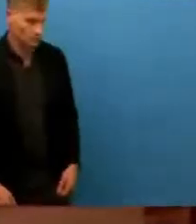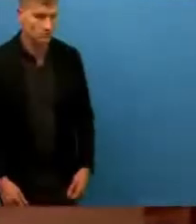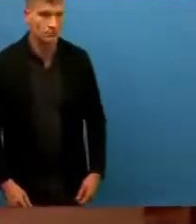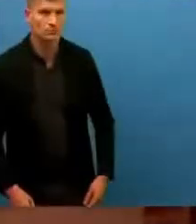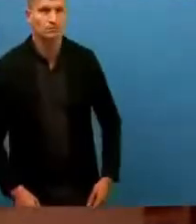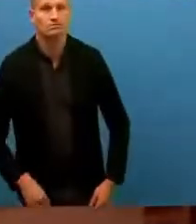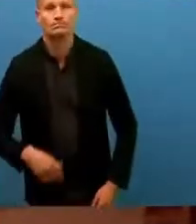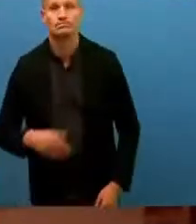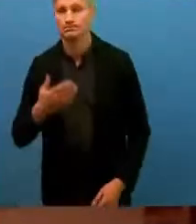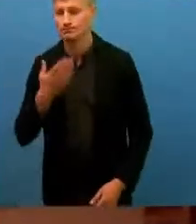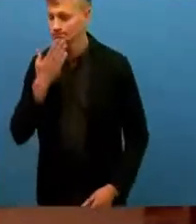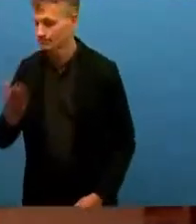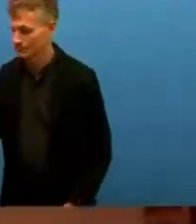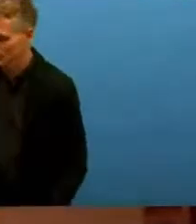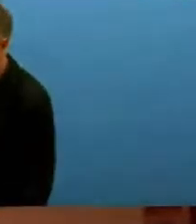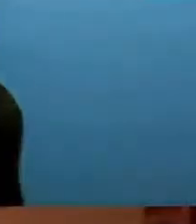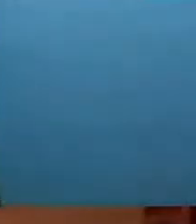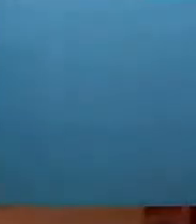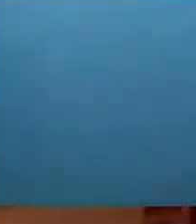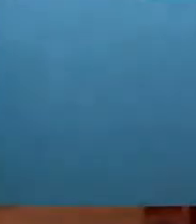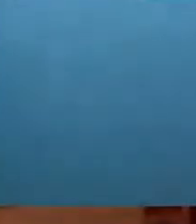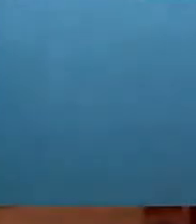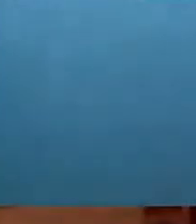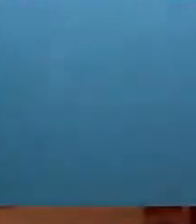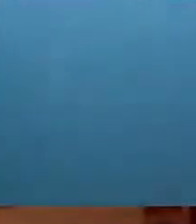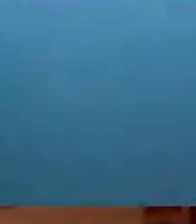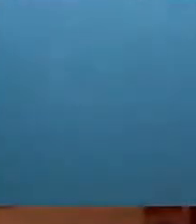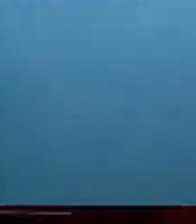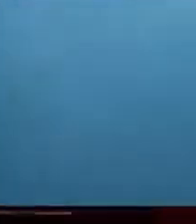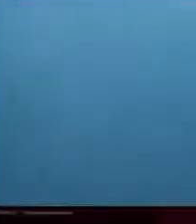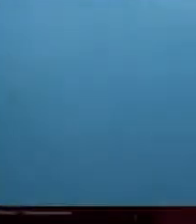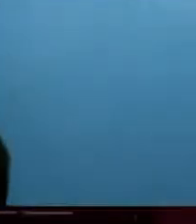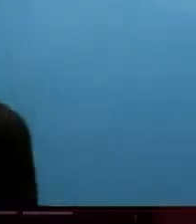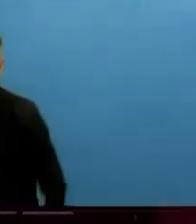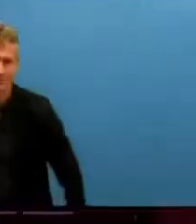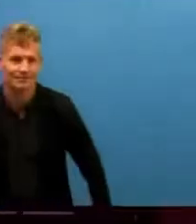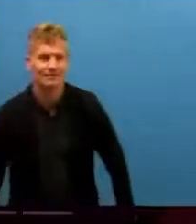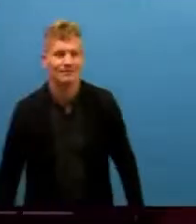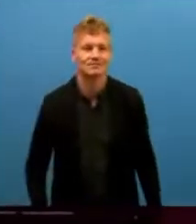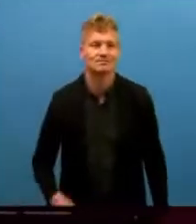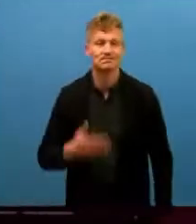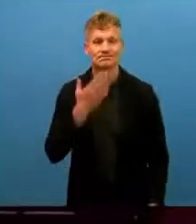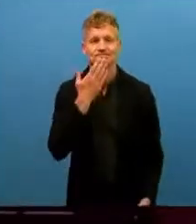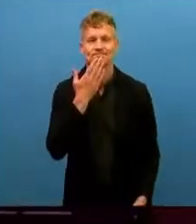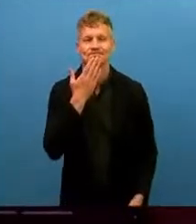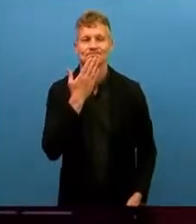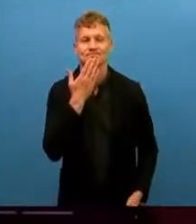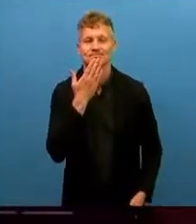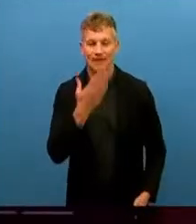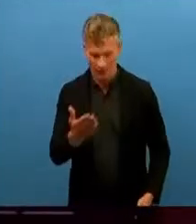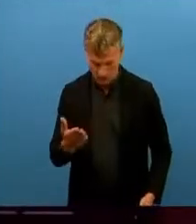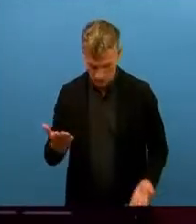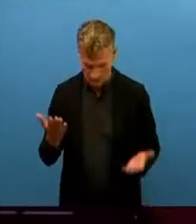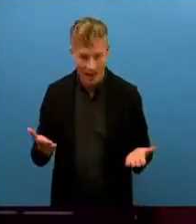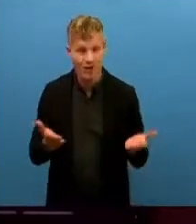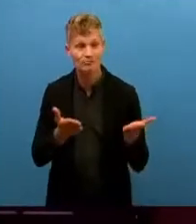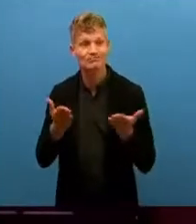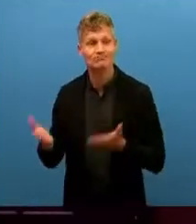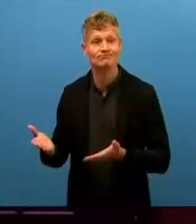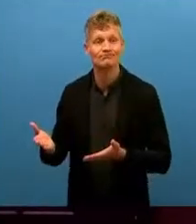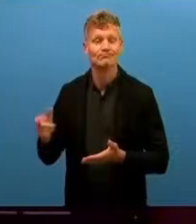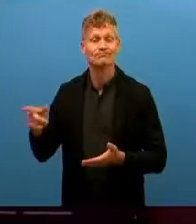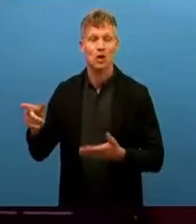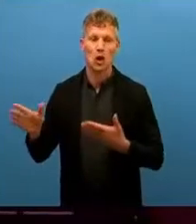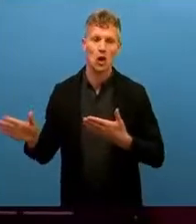at the far end of the podium here for some profound closing statements